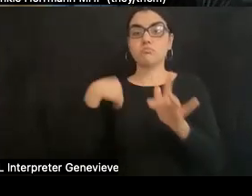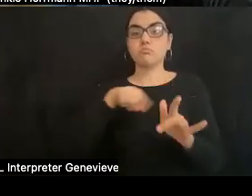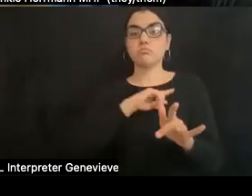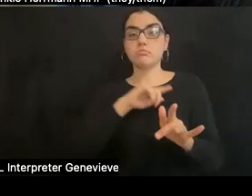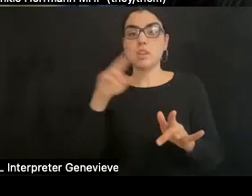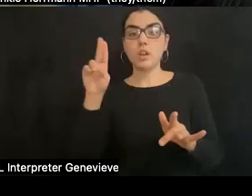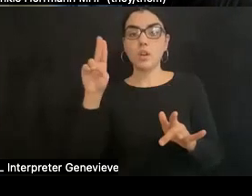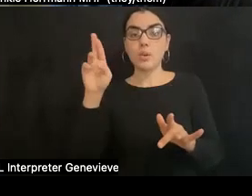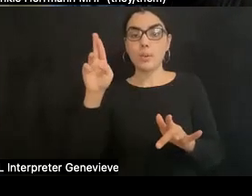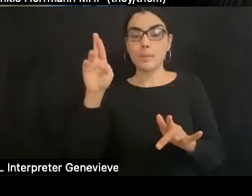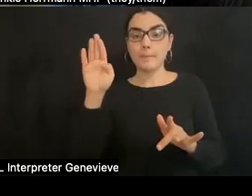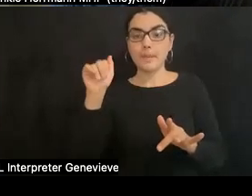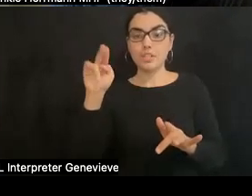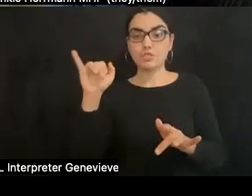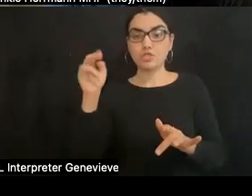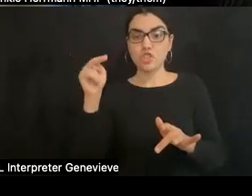Health Project at